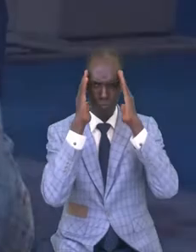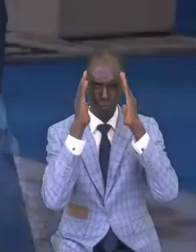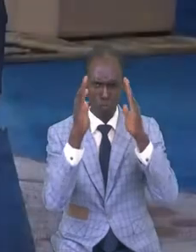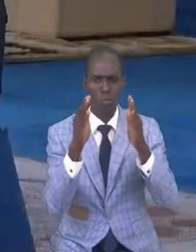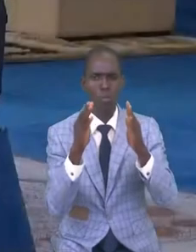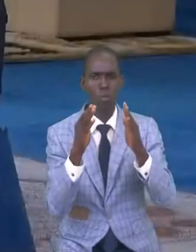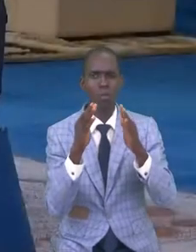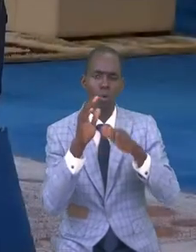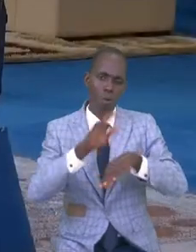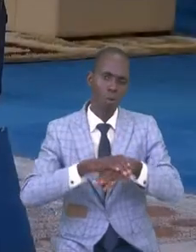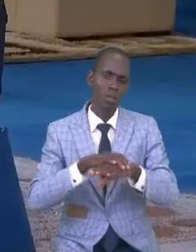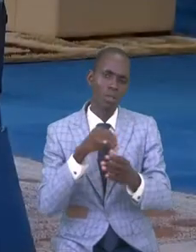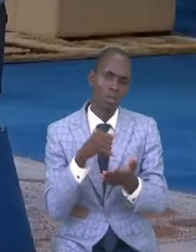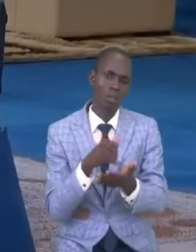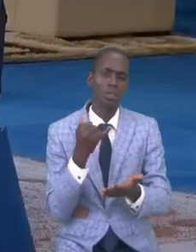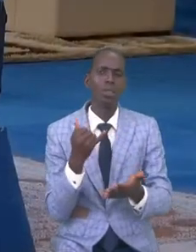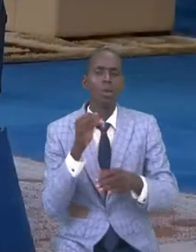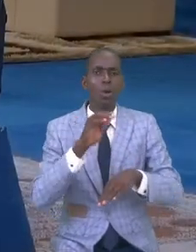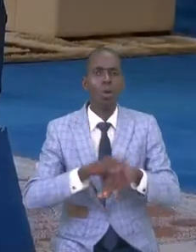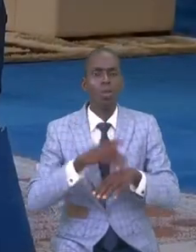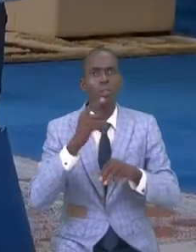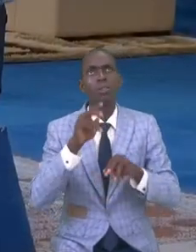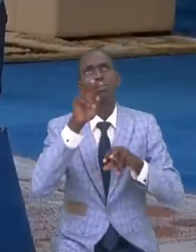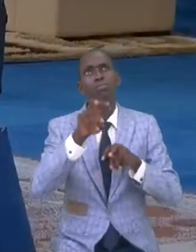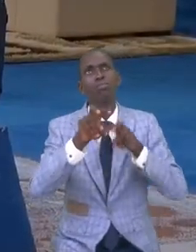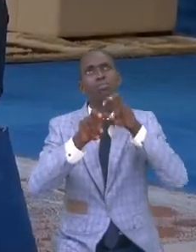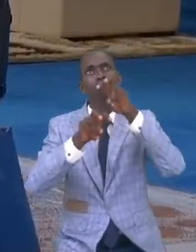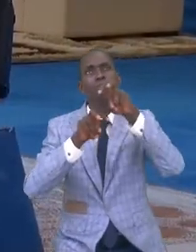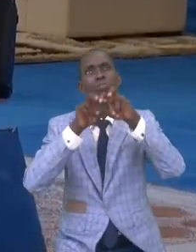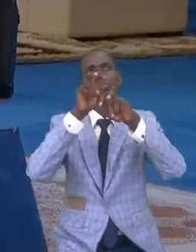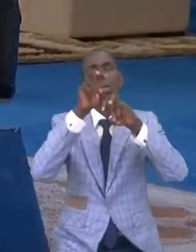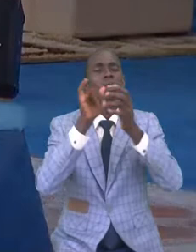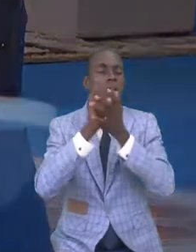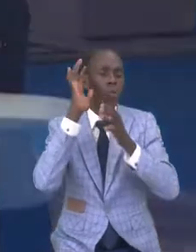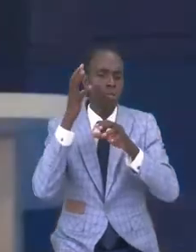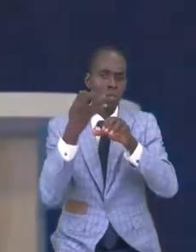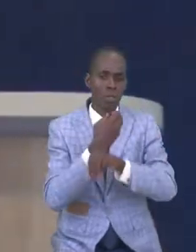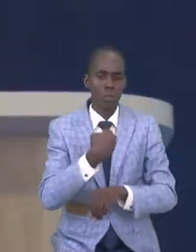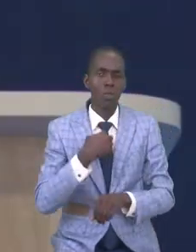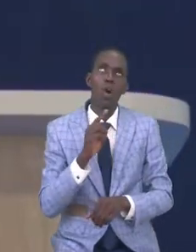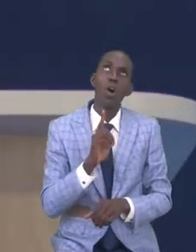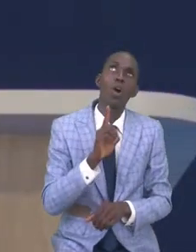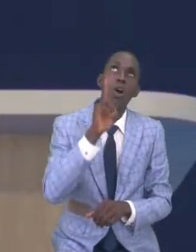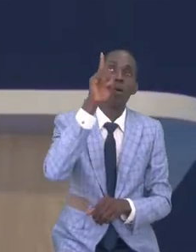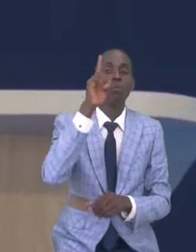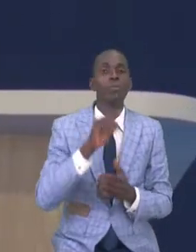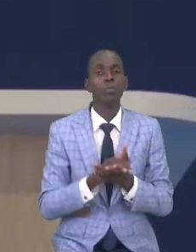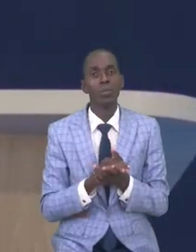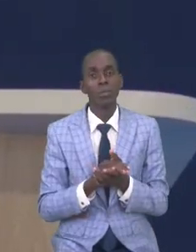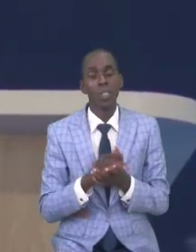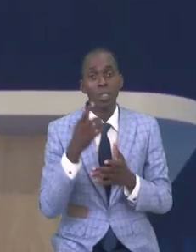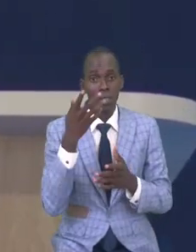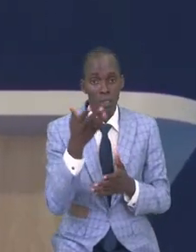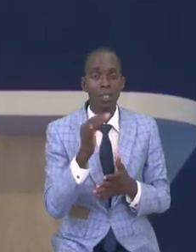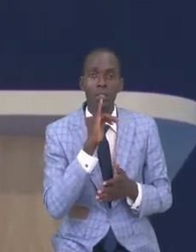it on the ladder that will take me up. There is